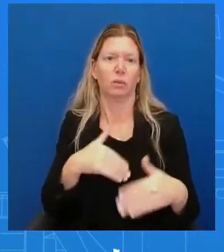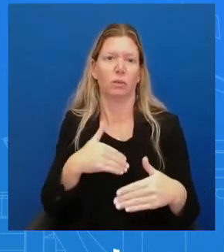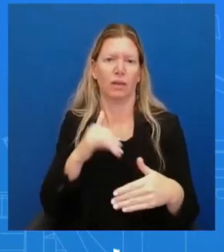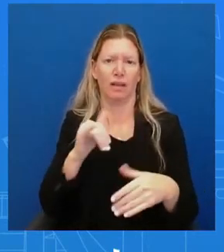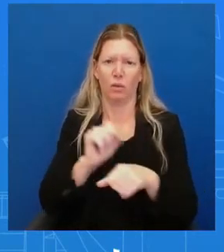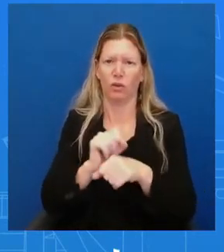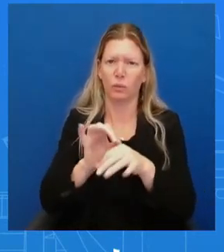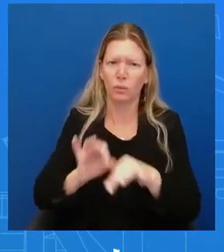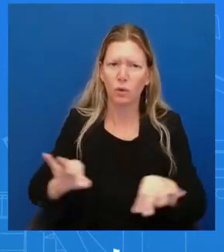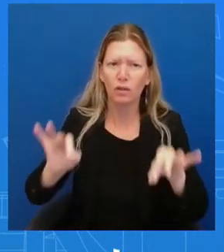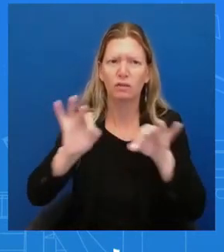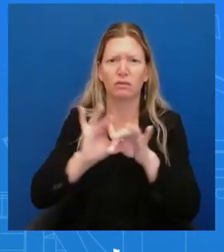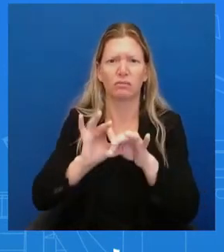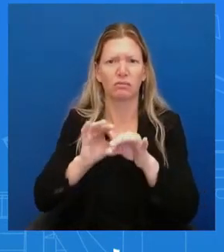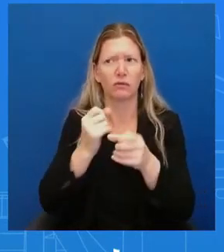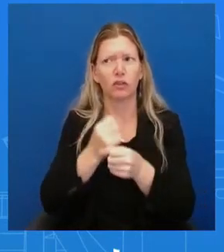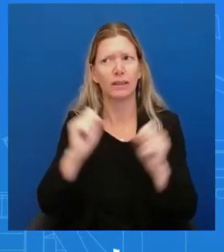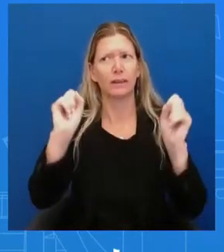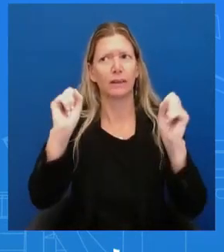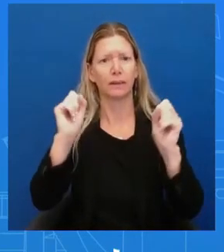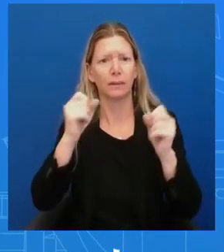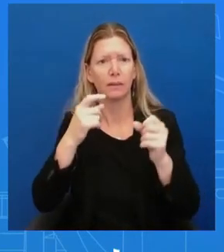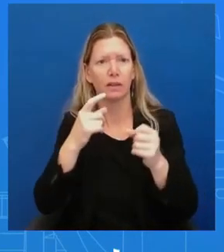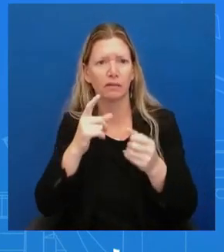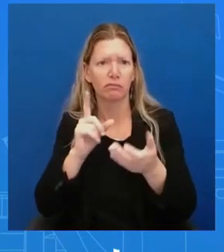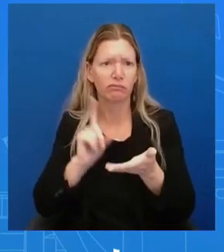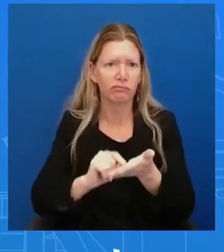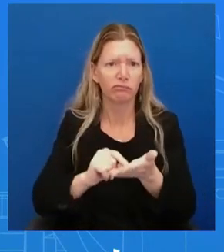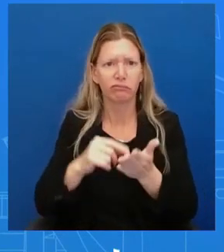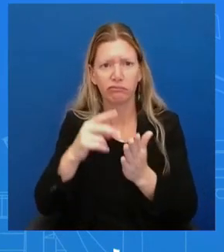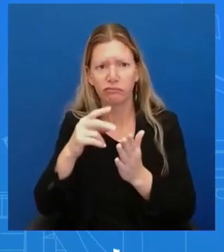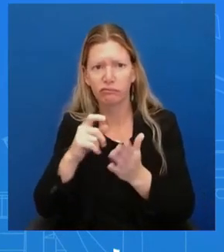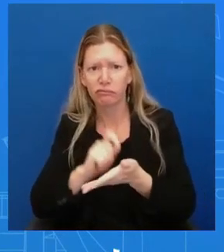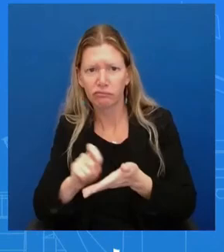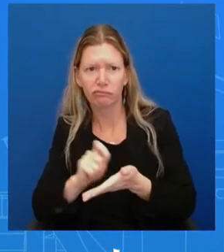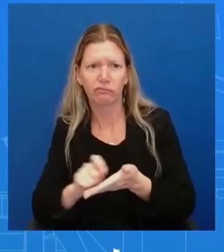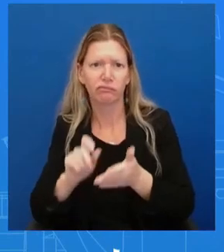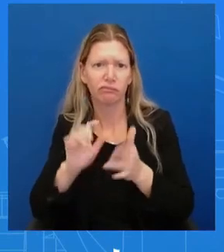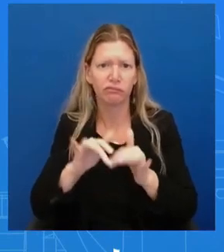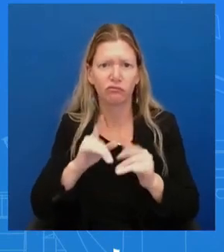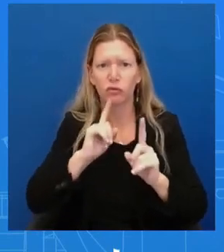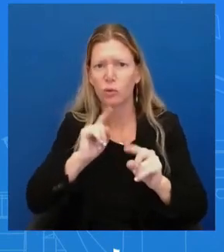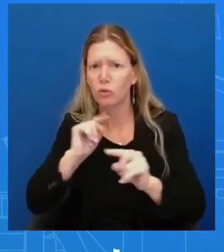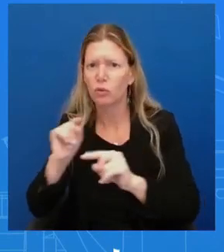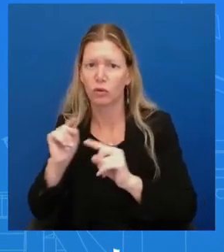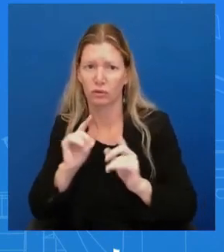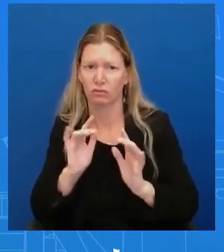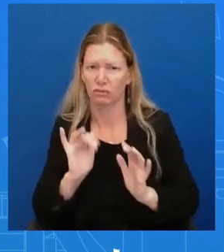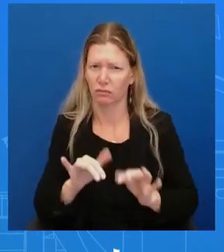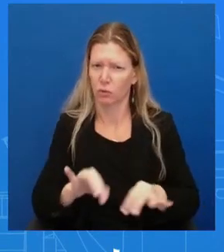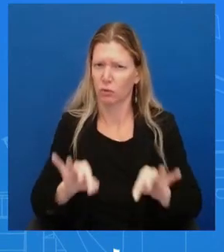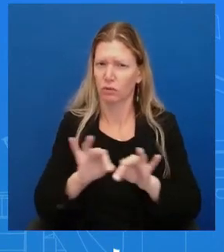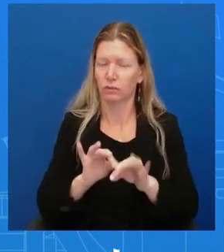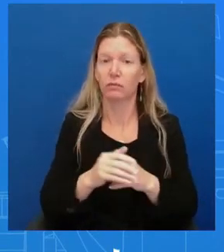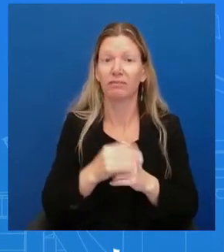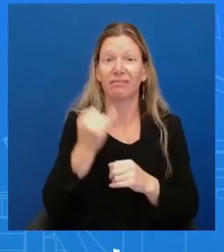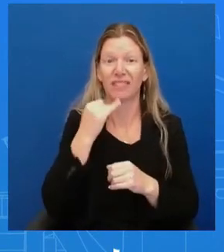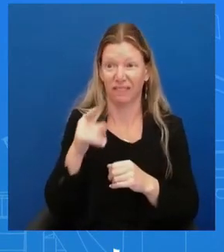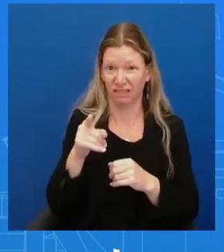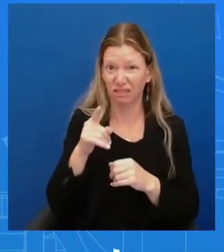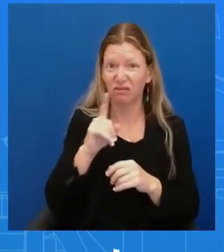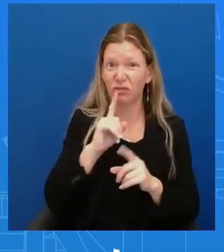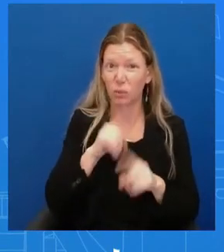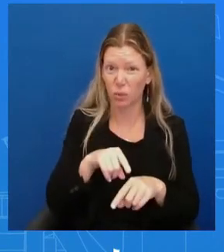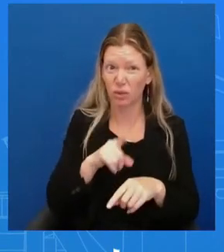are true, it is concerning to us. And to your first question, so look, Hamas should not be operating